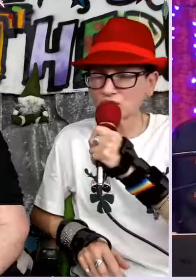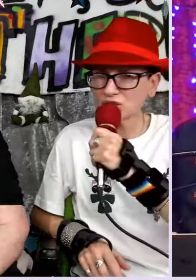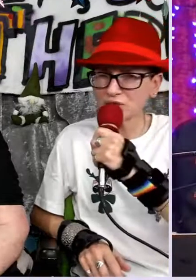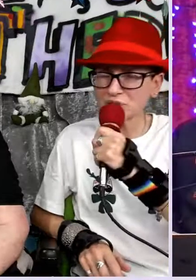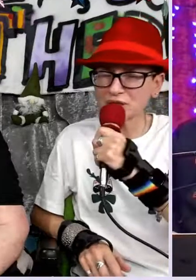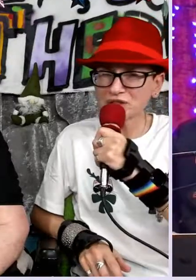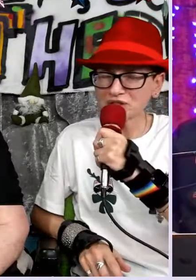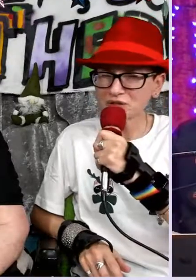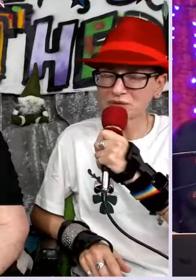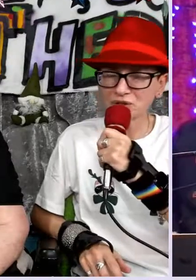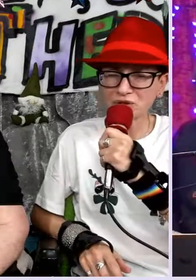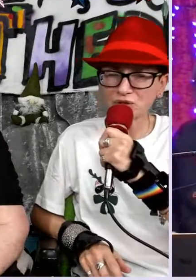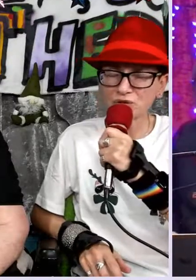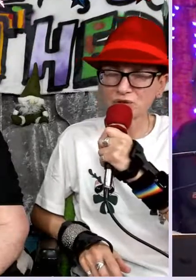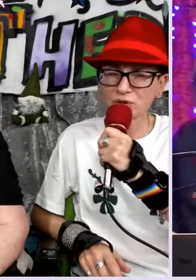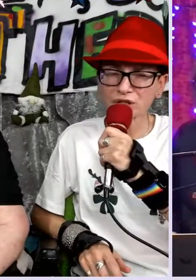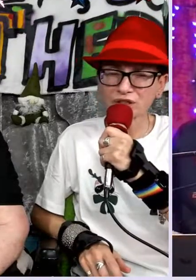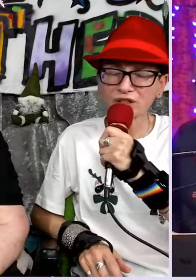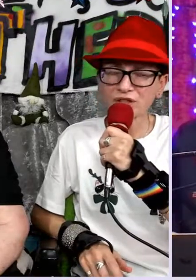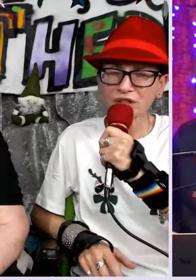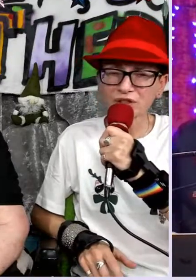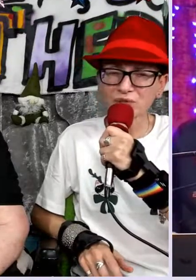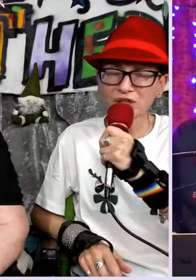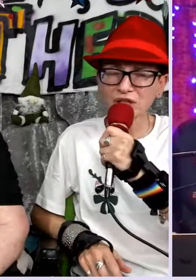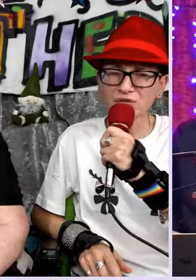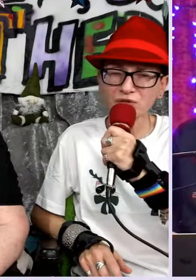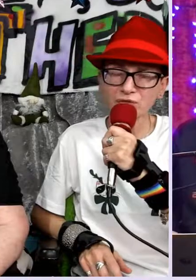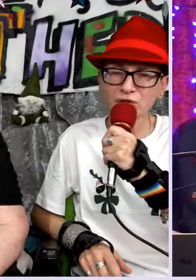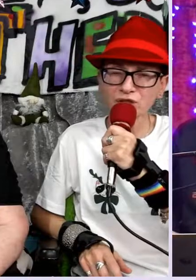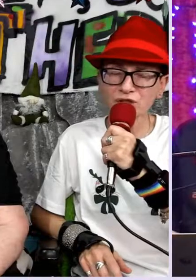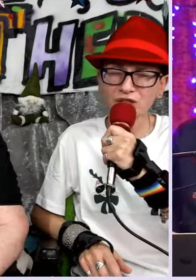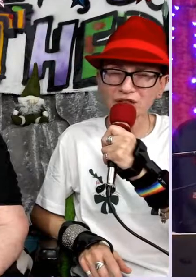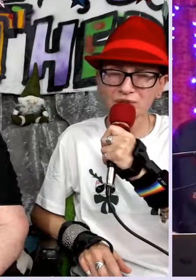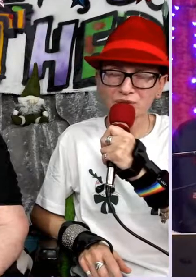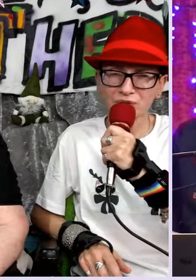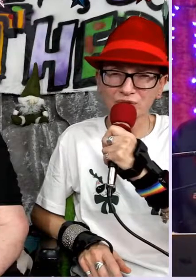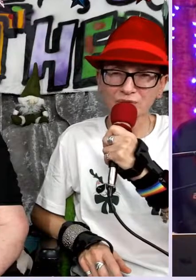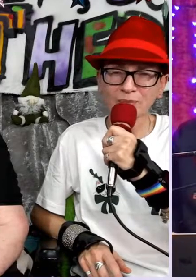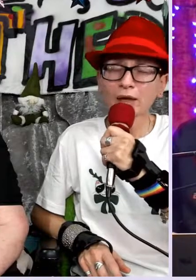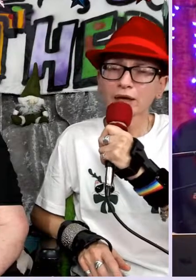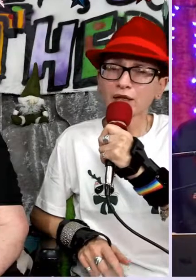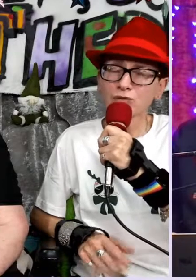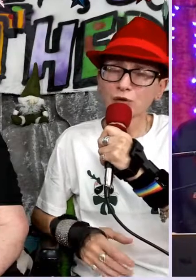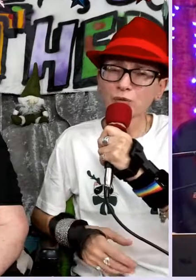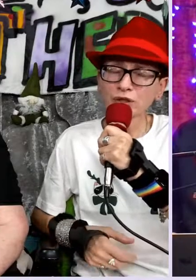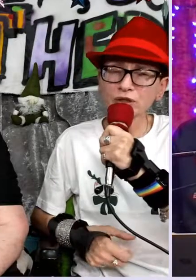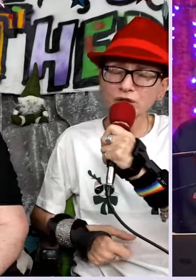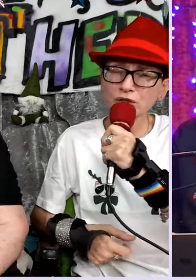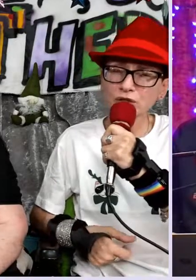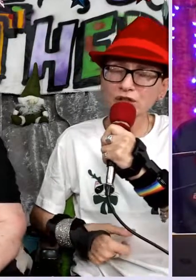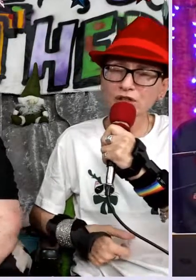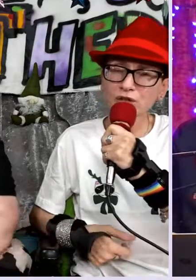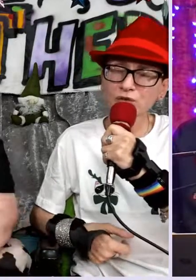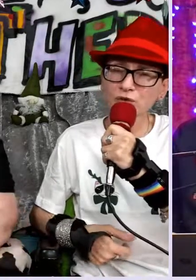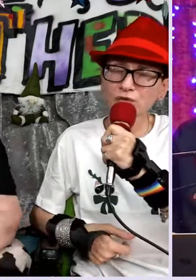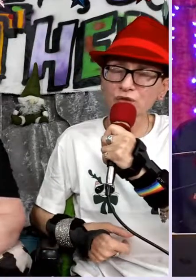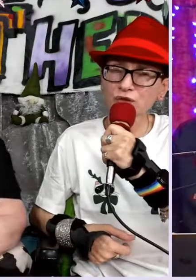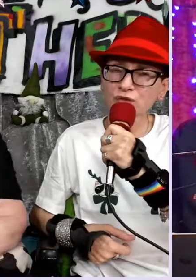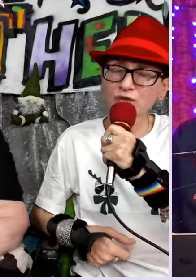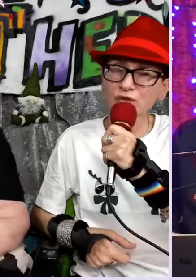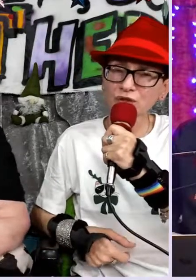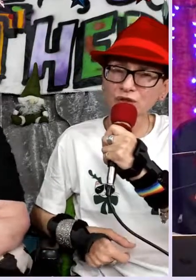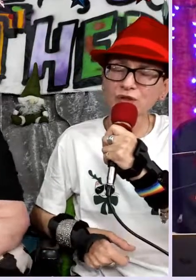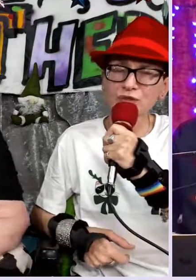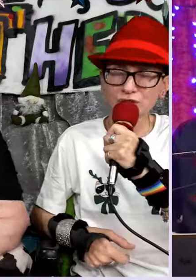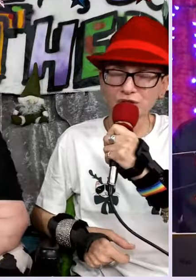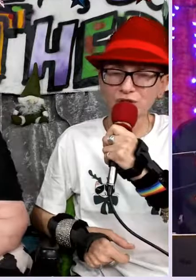Just too many buttons to press too quickly. Next, have downs. And can you take over after this?